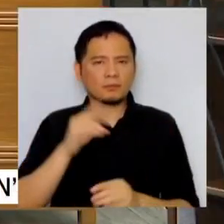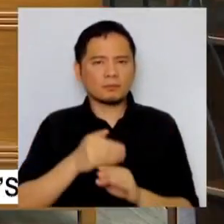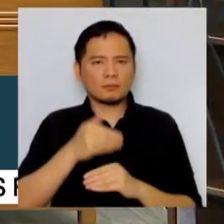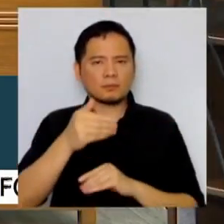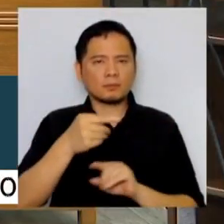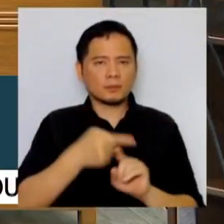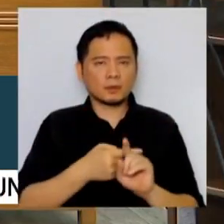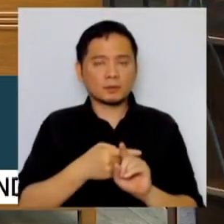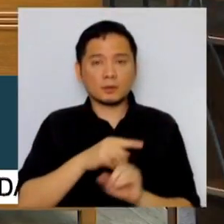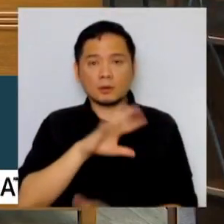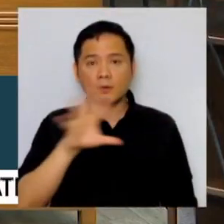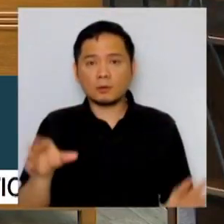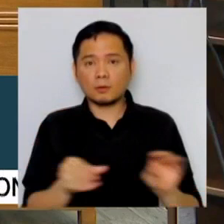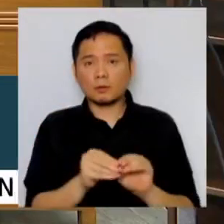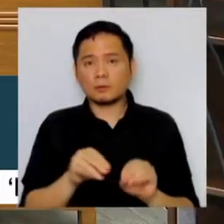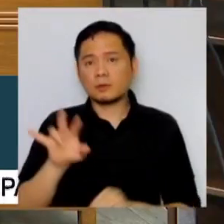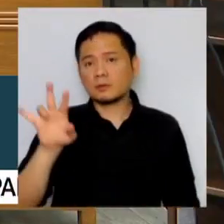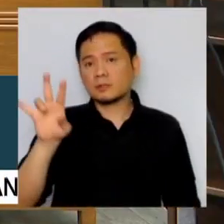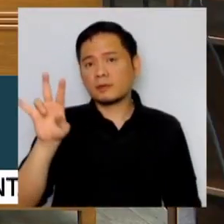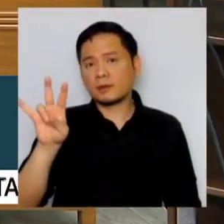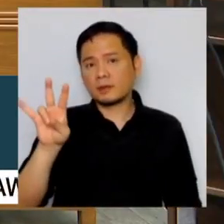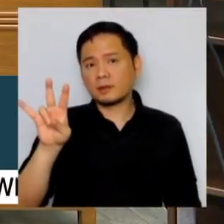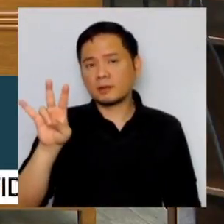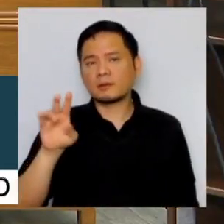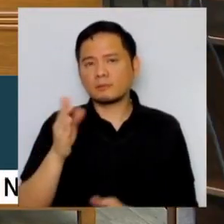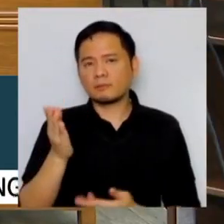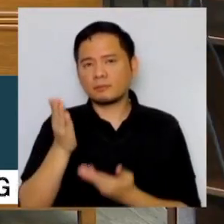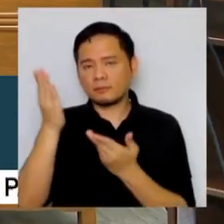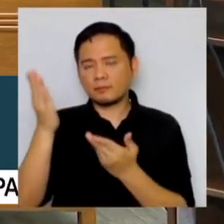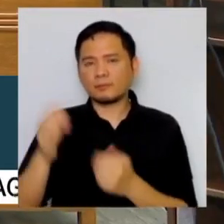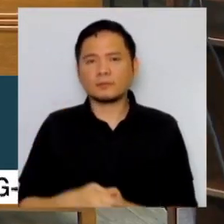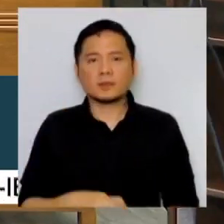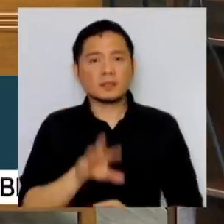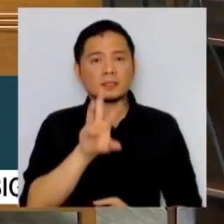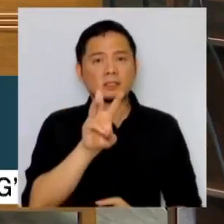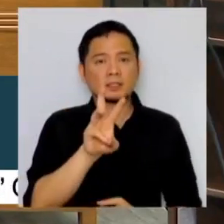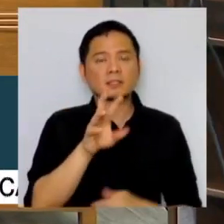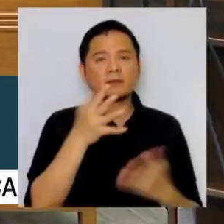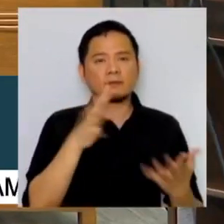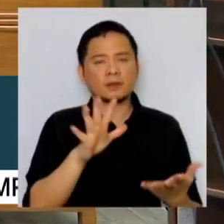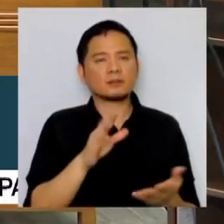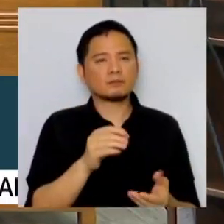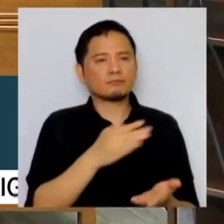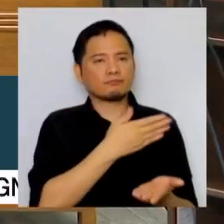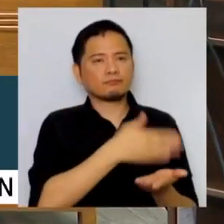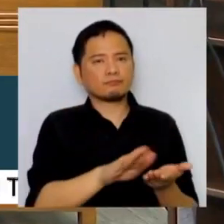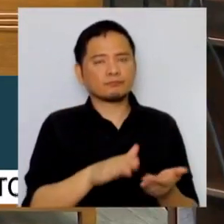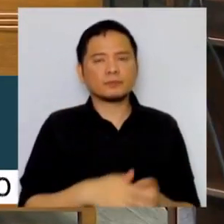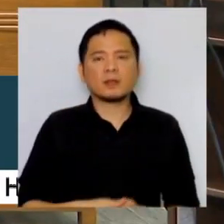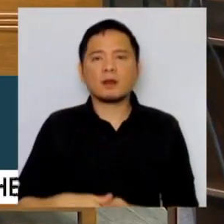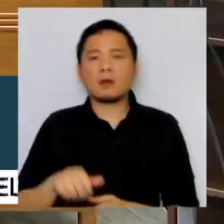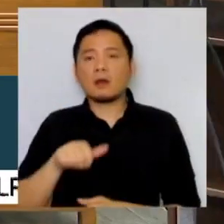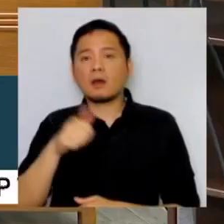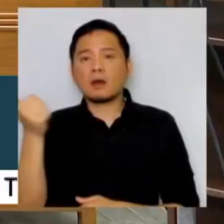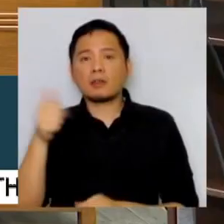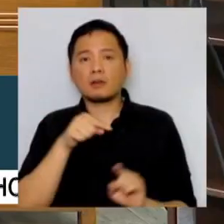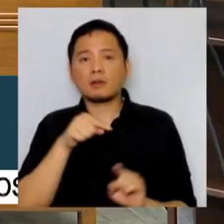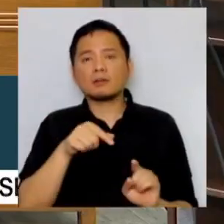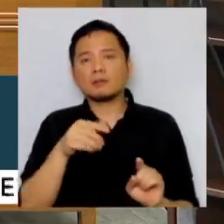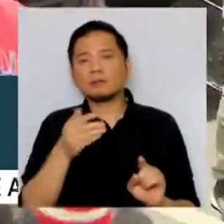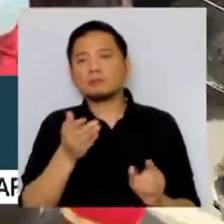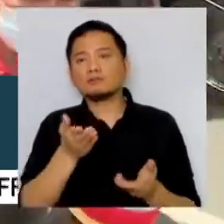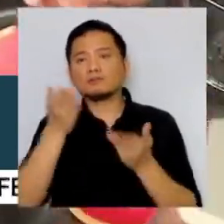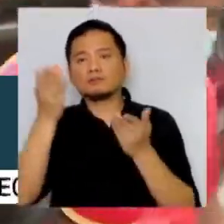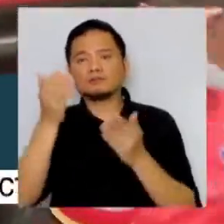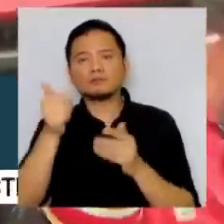were filed against the candidacy of Marcos. 6 have been junked by different COMELEC divisions, and several motions for reconsideration are pending